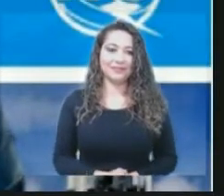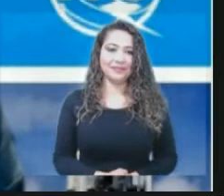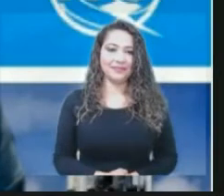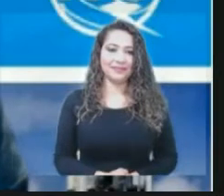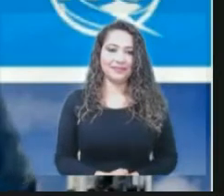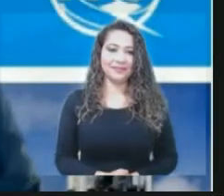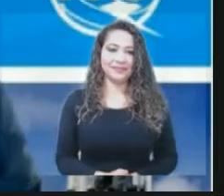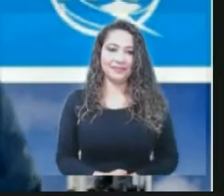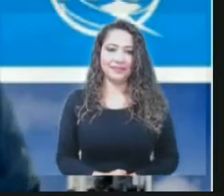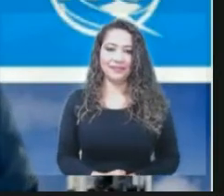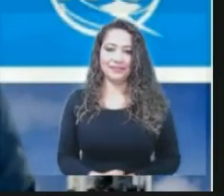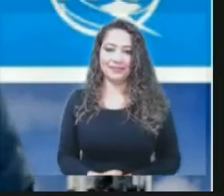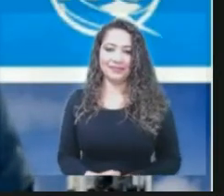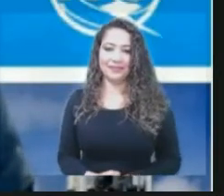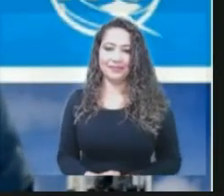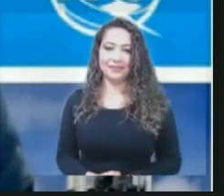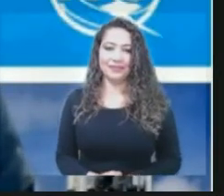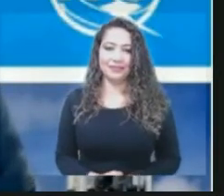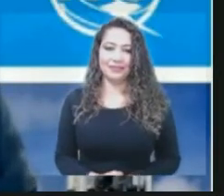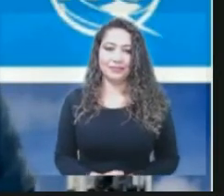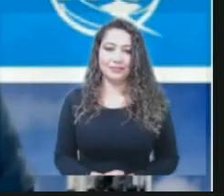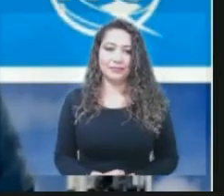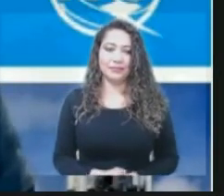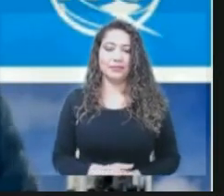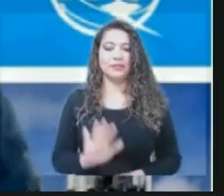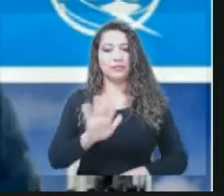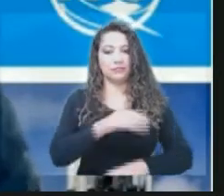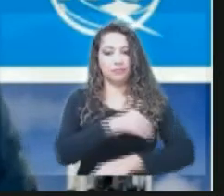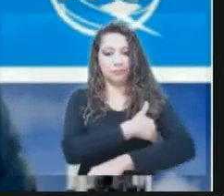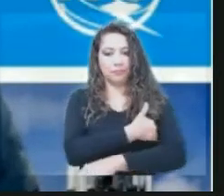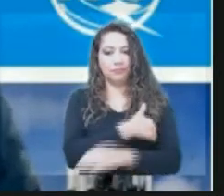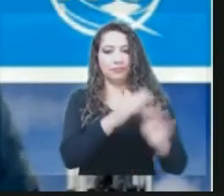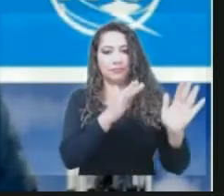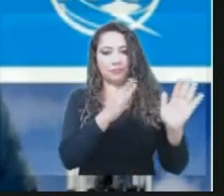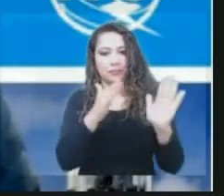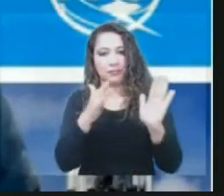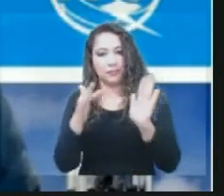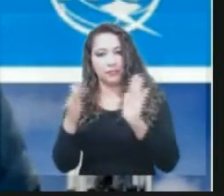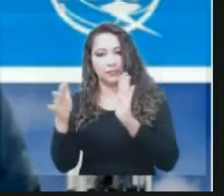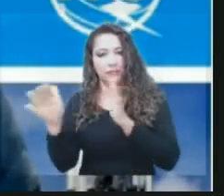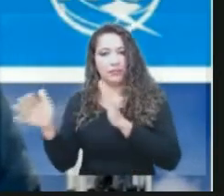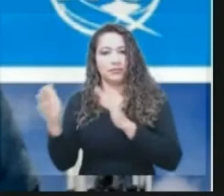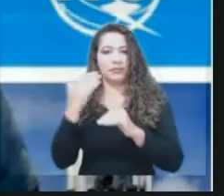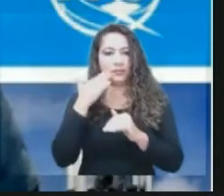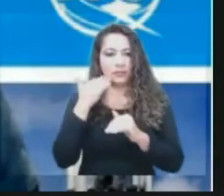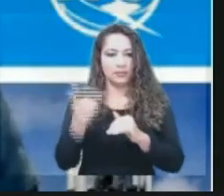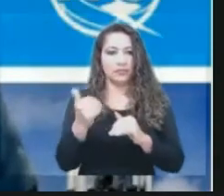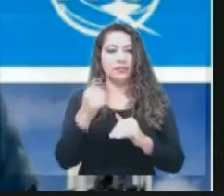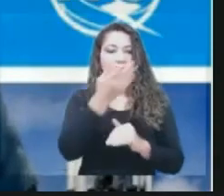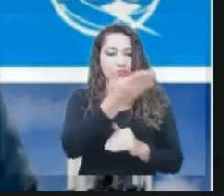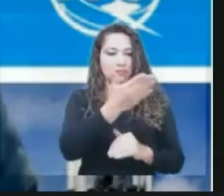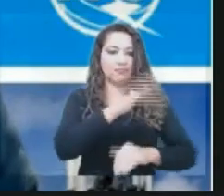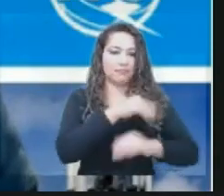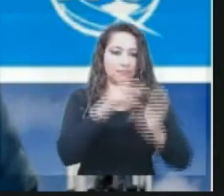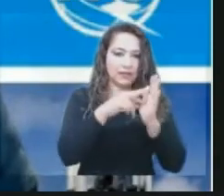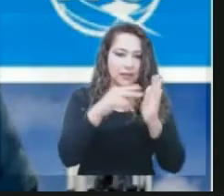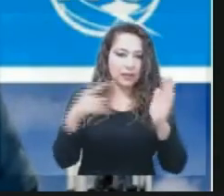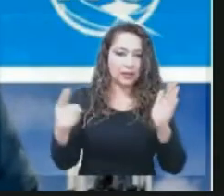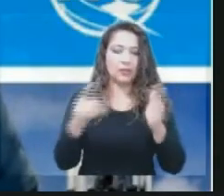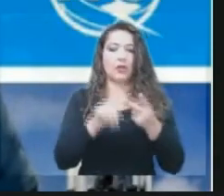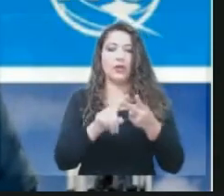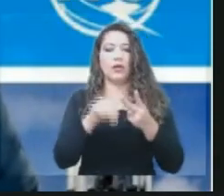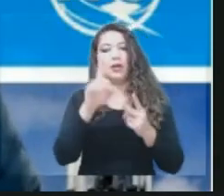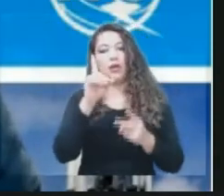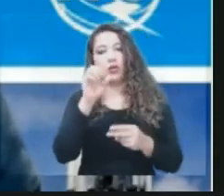Señora Ministra de TIC de Colombia. Madam ICT Minister of Colombia, Dr. Carmen Bardera Marrojas, Director General of